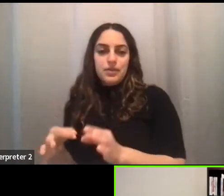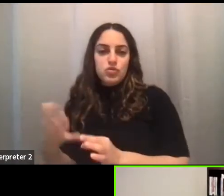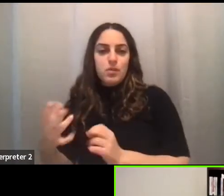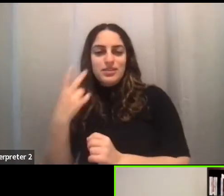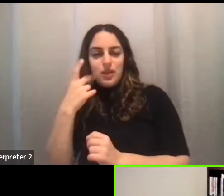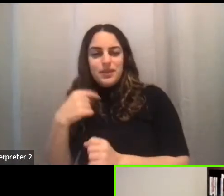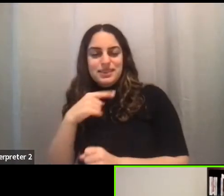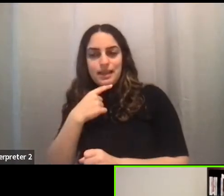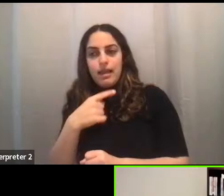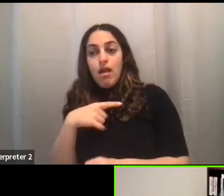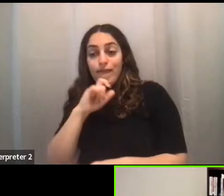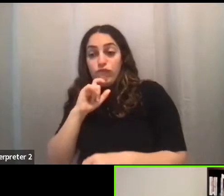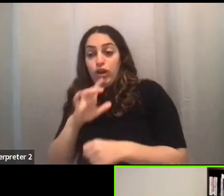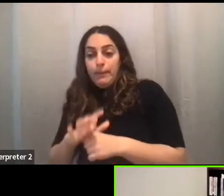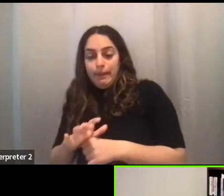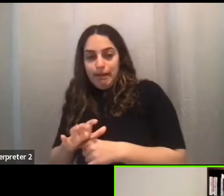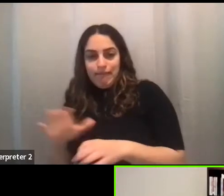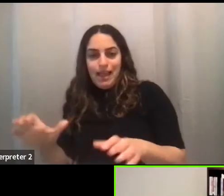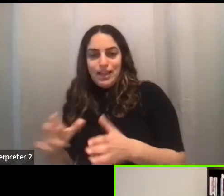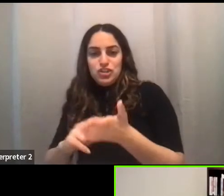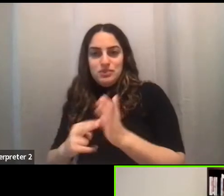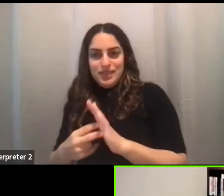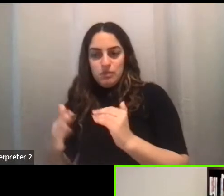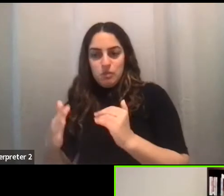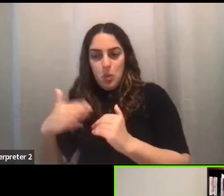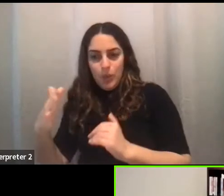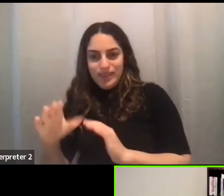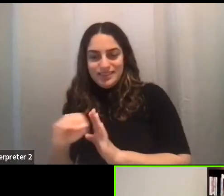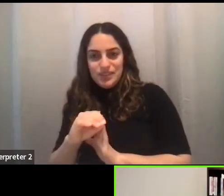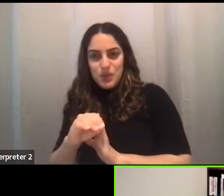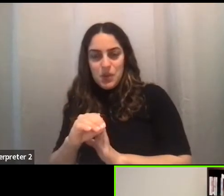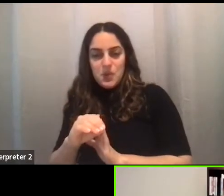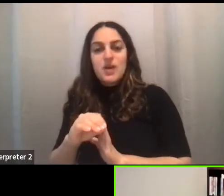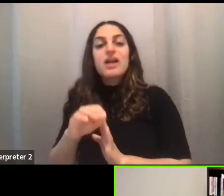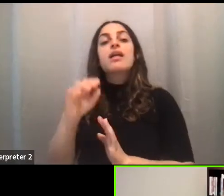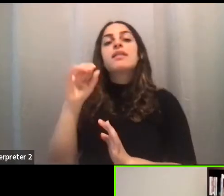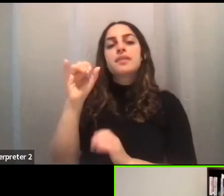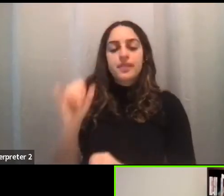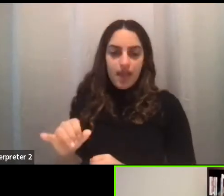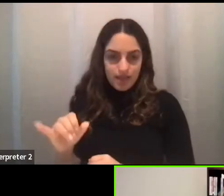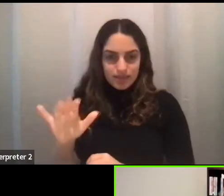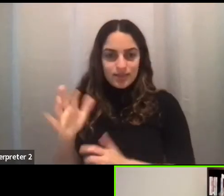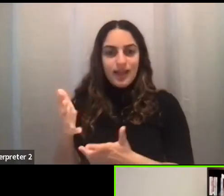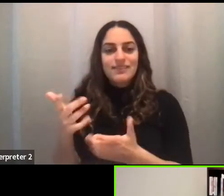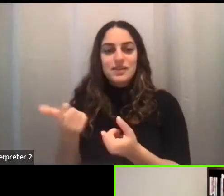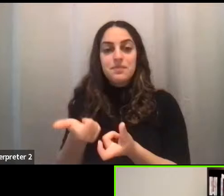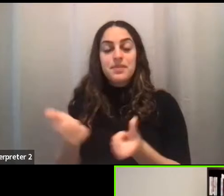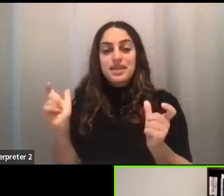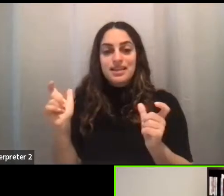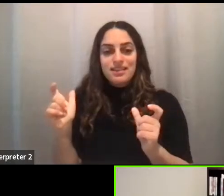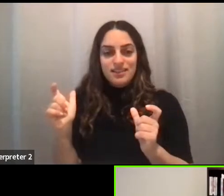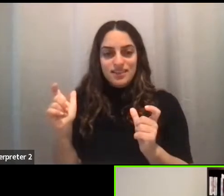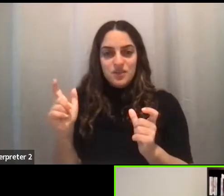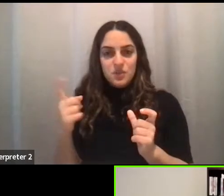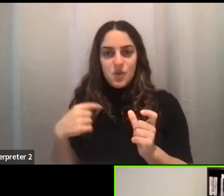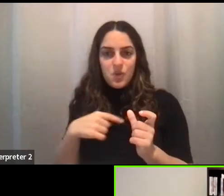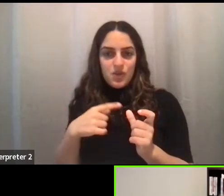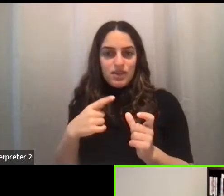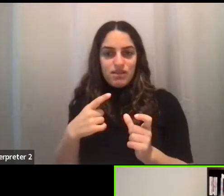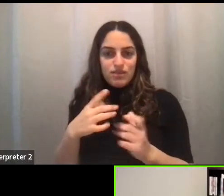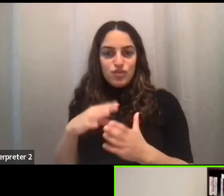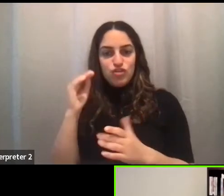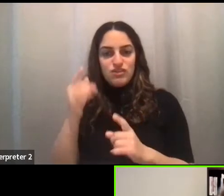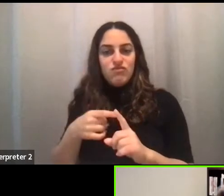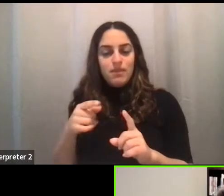action means more than zero and and that's the kind of big takeaway from these uh debates over kind of